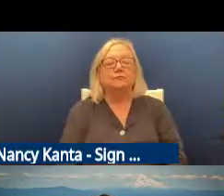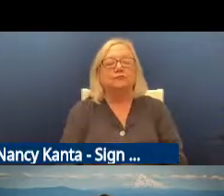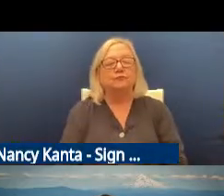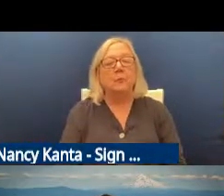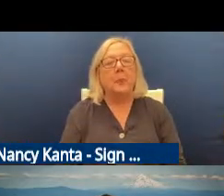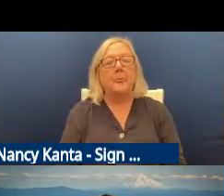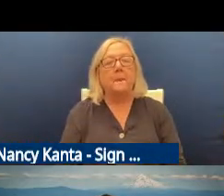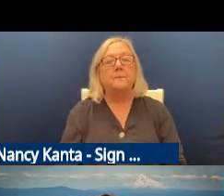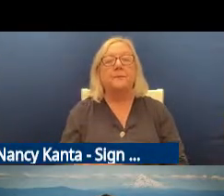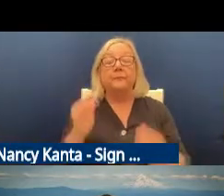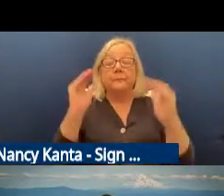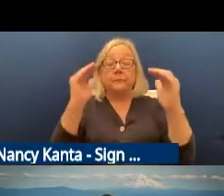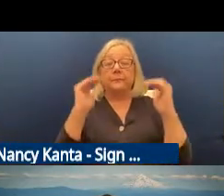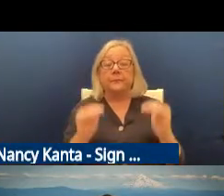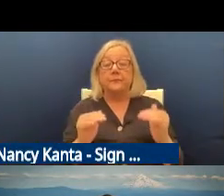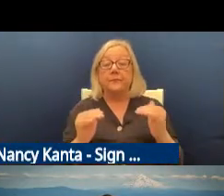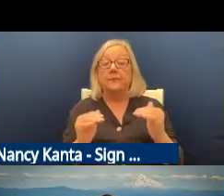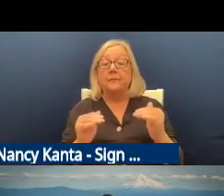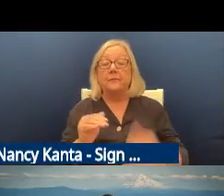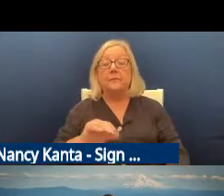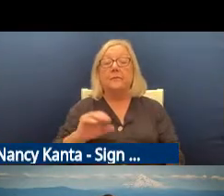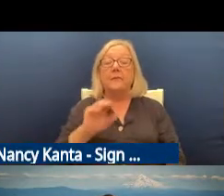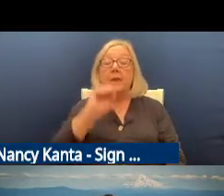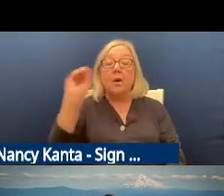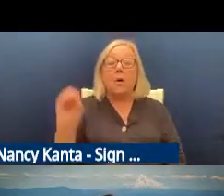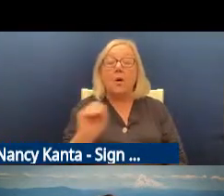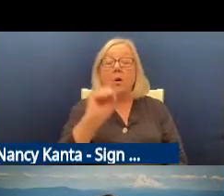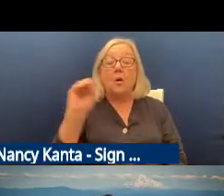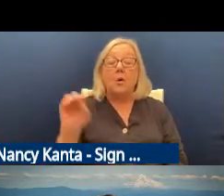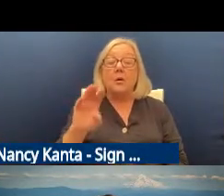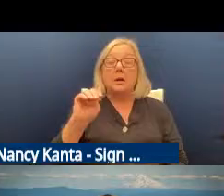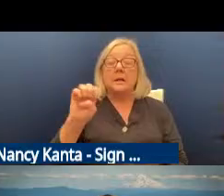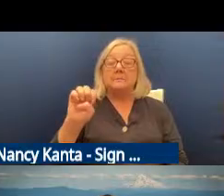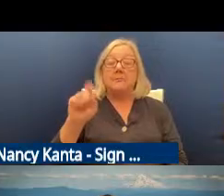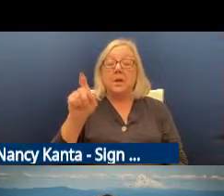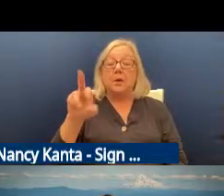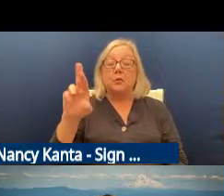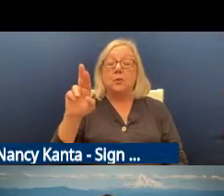Next, we will have Oregon Metro Council President Lynn Peterson.